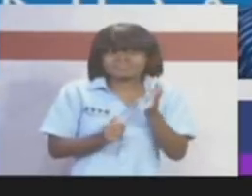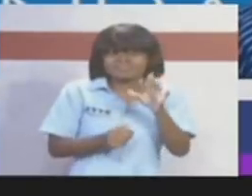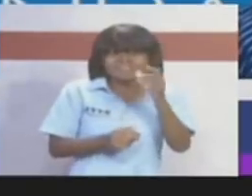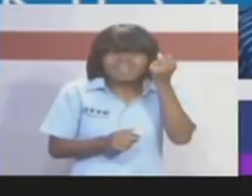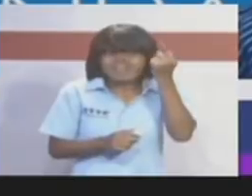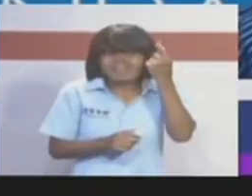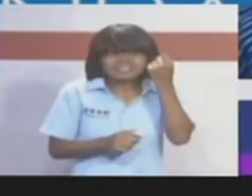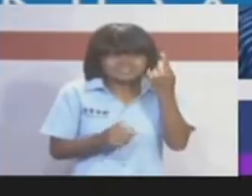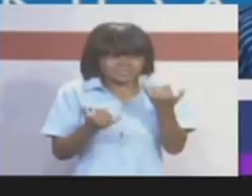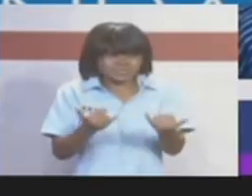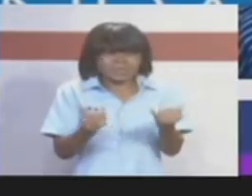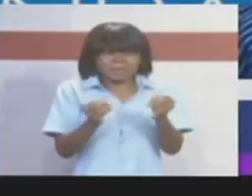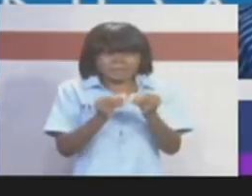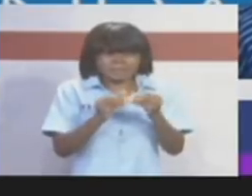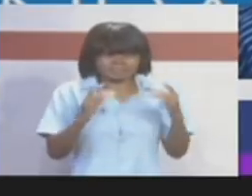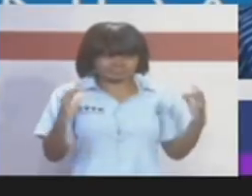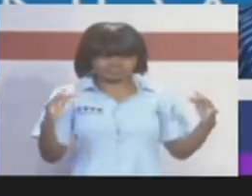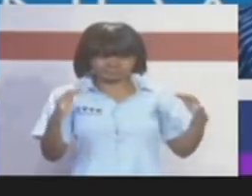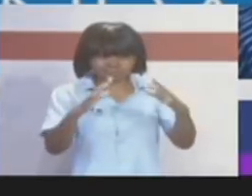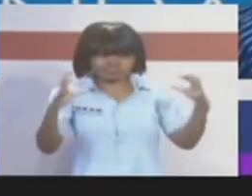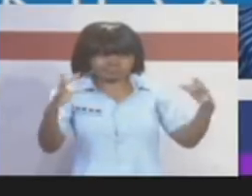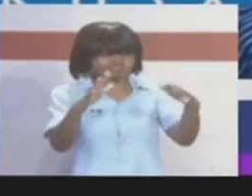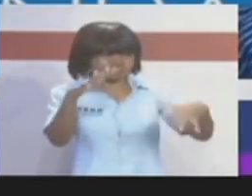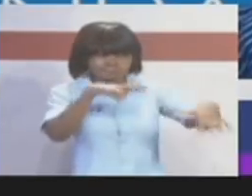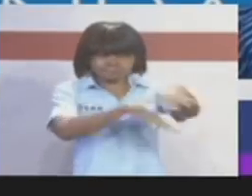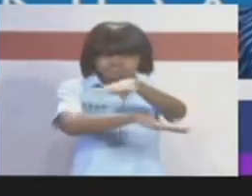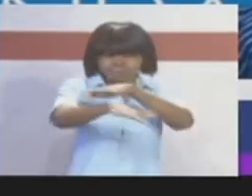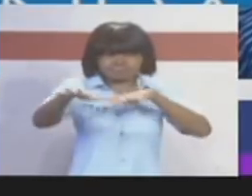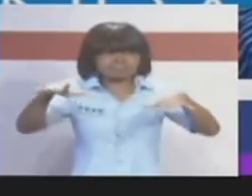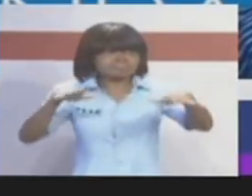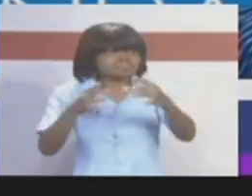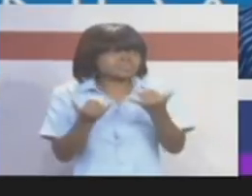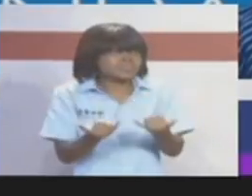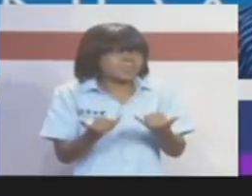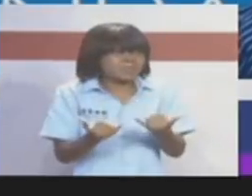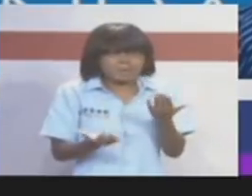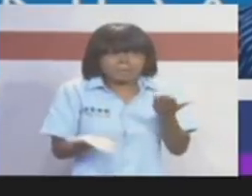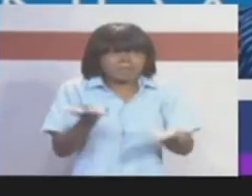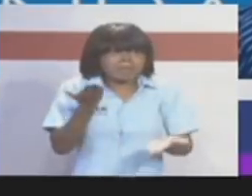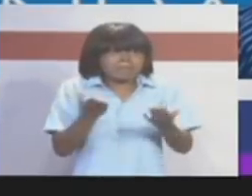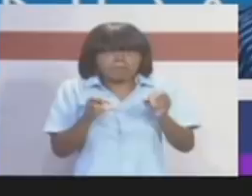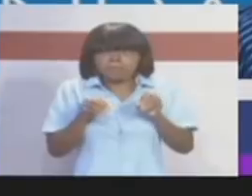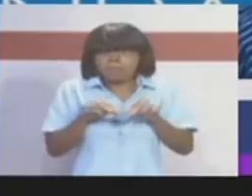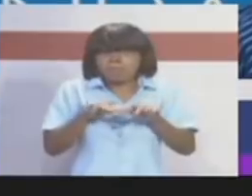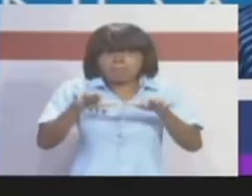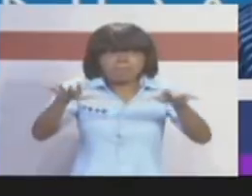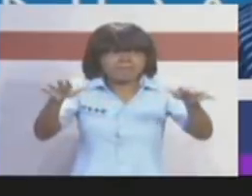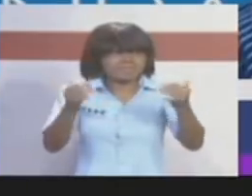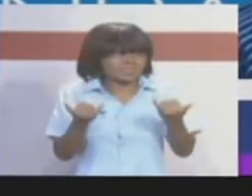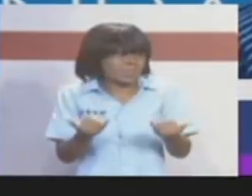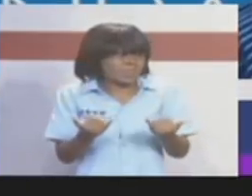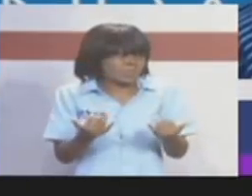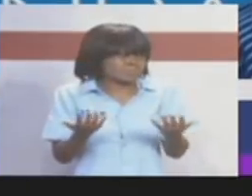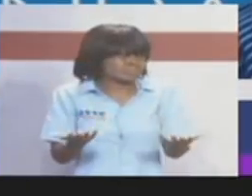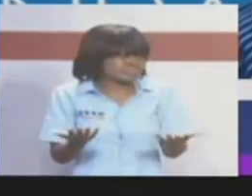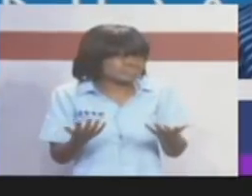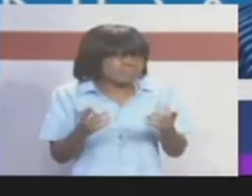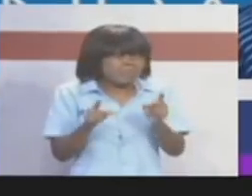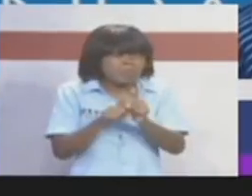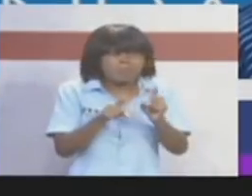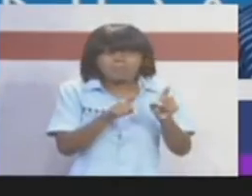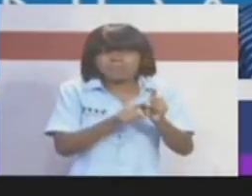are gathering more and is spreading. And also people, they're suggesting that